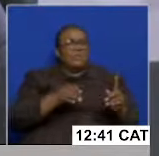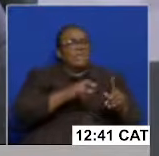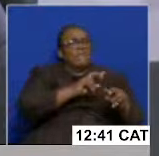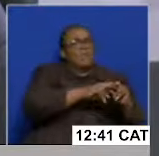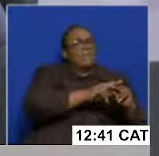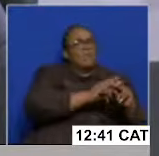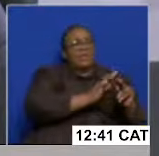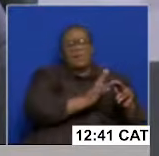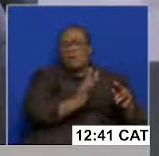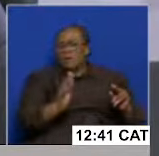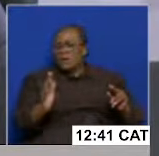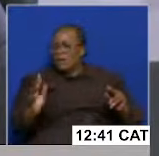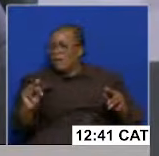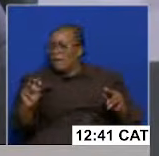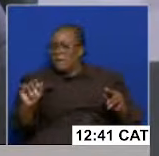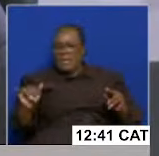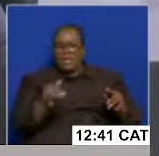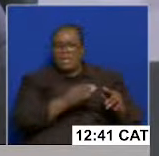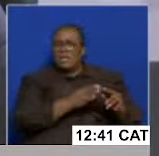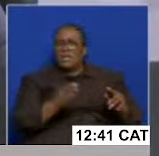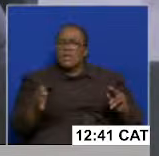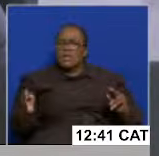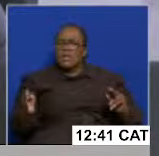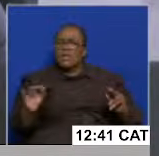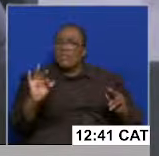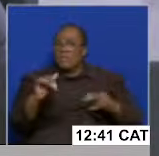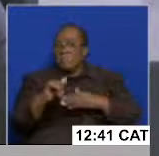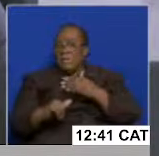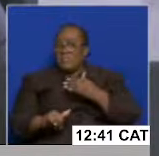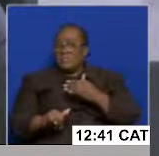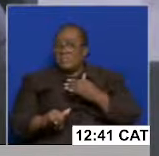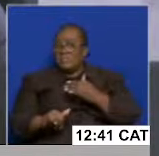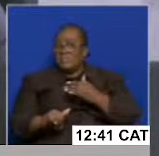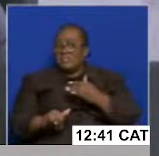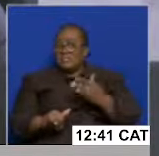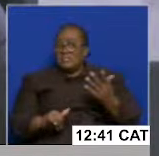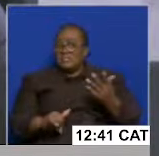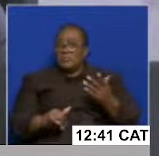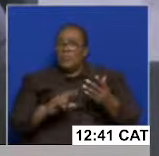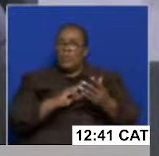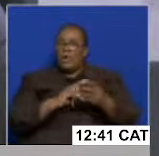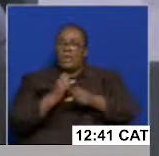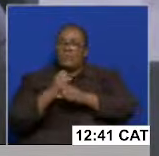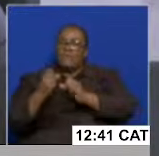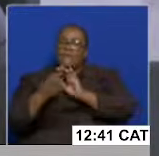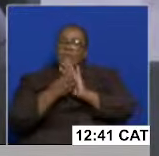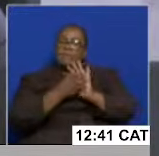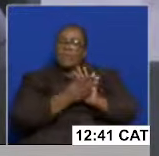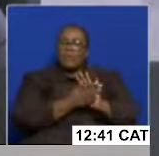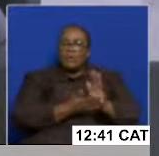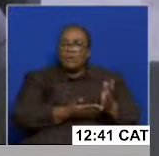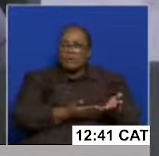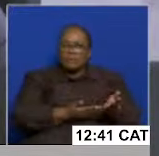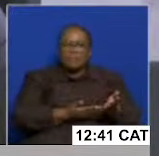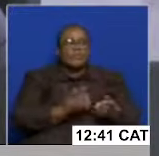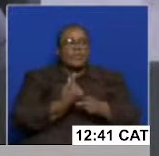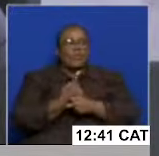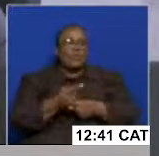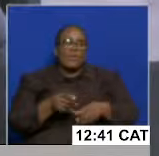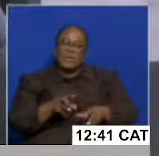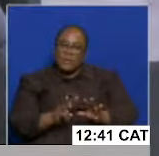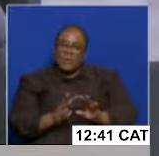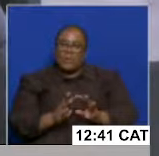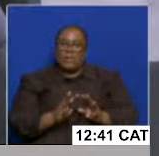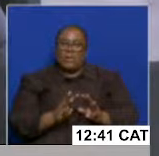May, which is a period of 3 months. The only way this makes sense if something fraudulent was done